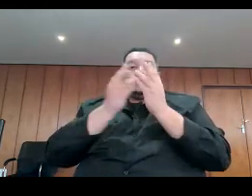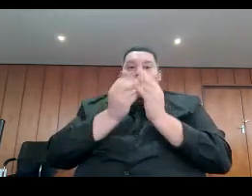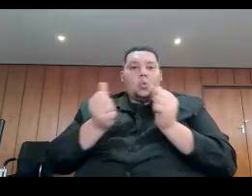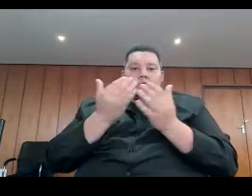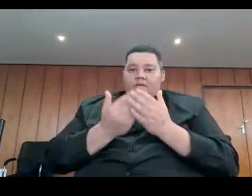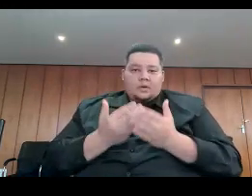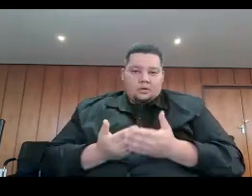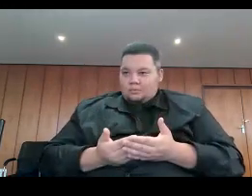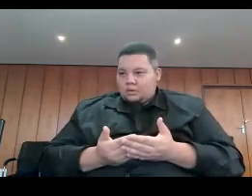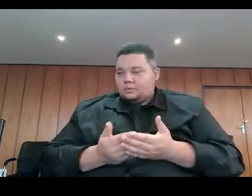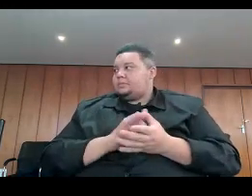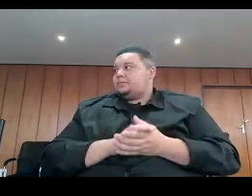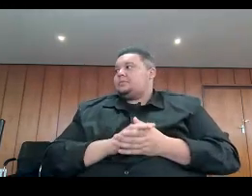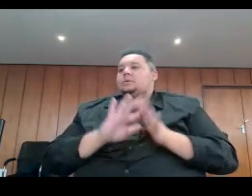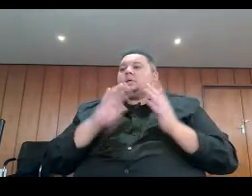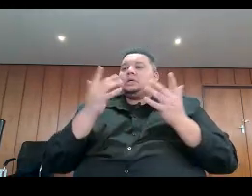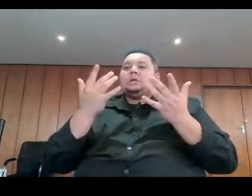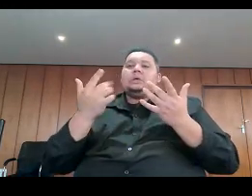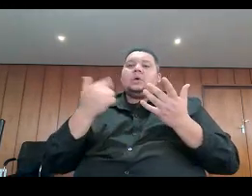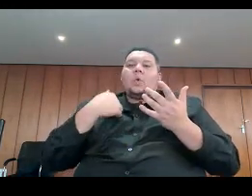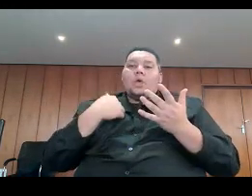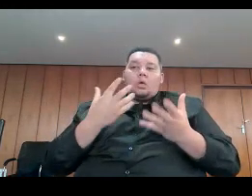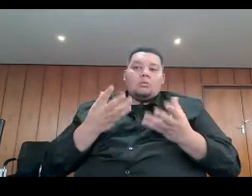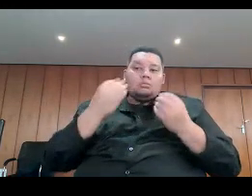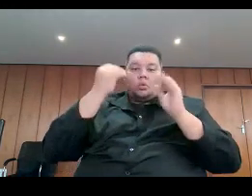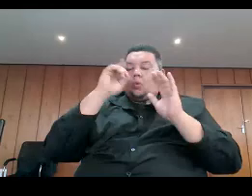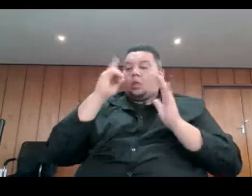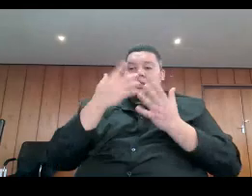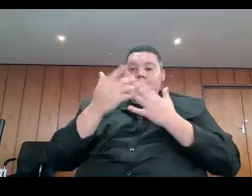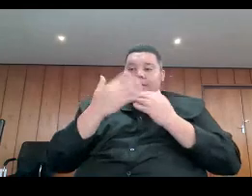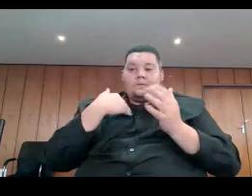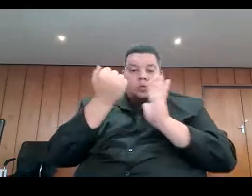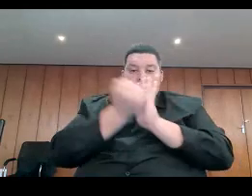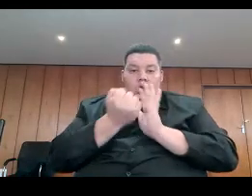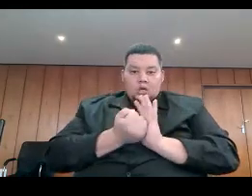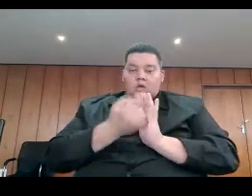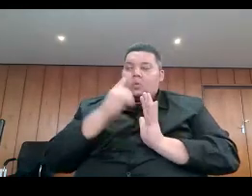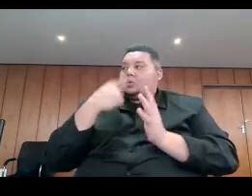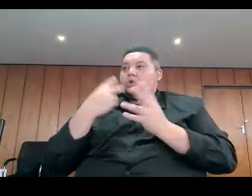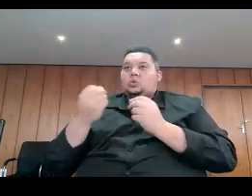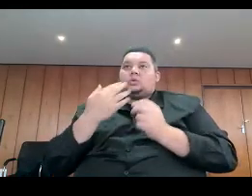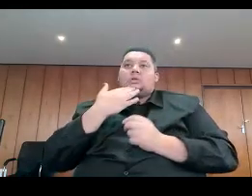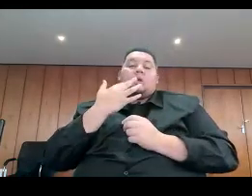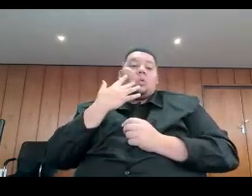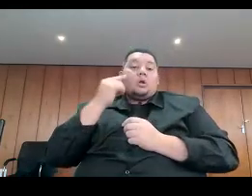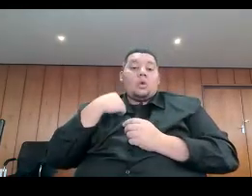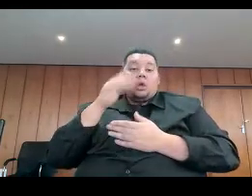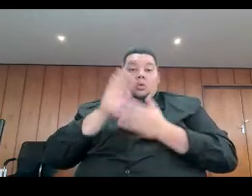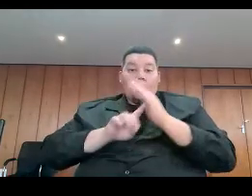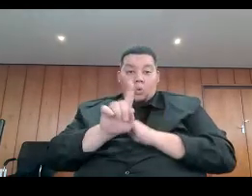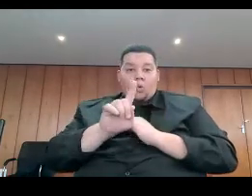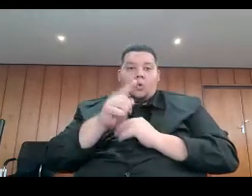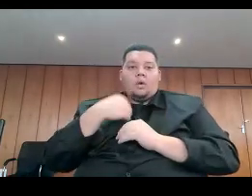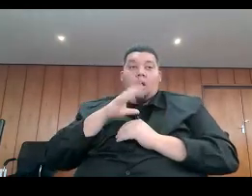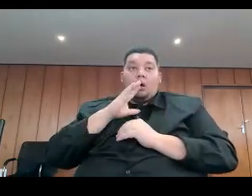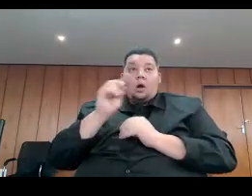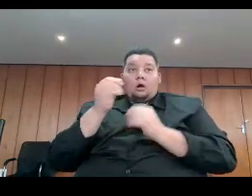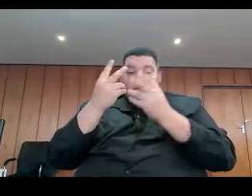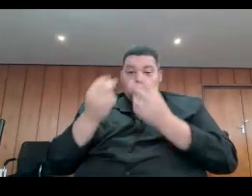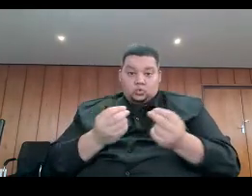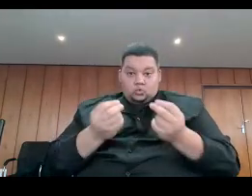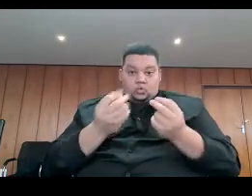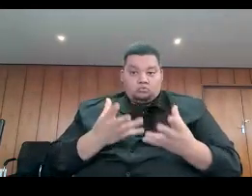available. So that are accredited. So what we're doing when we're going in there, we're asking them, okay, have you done it? Have